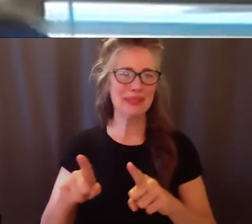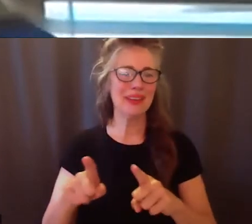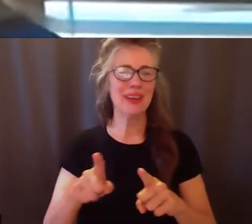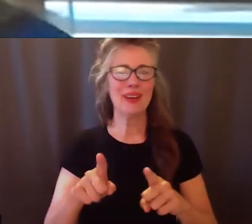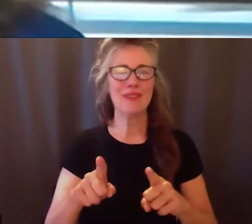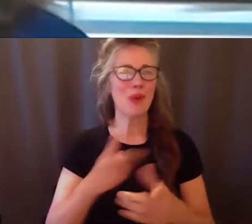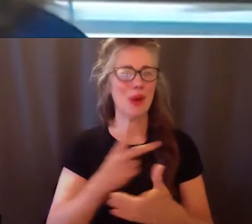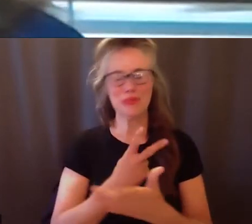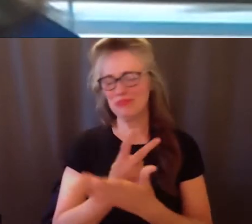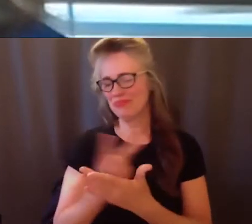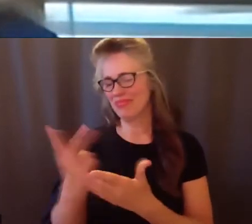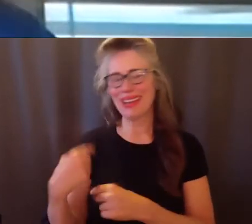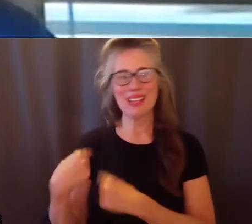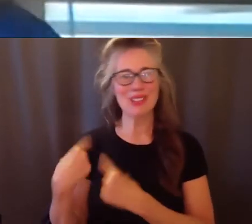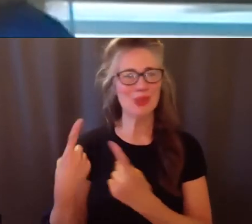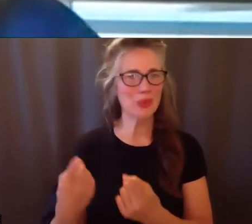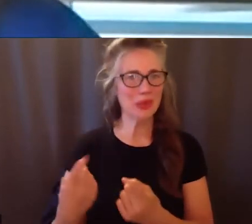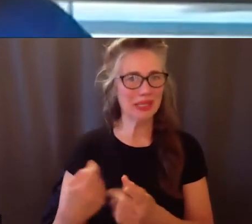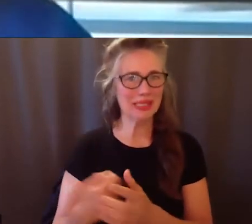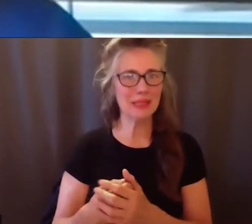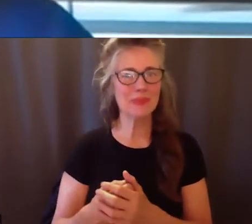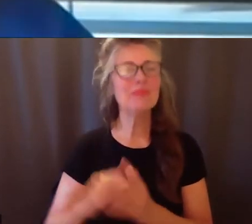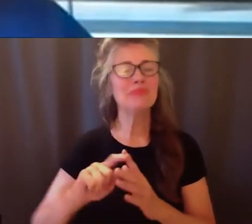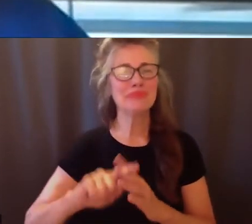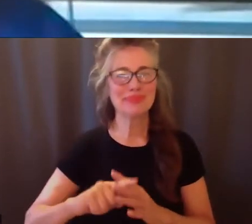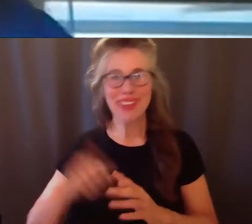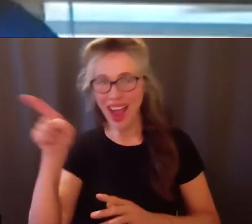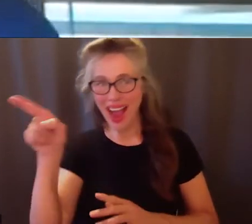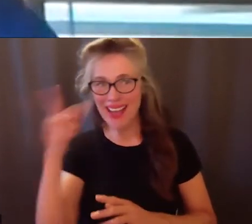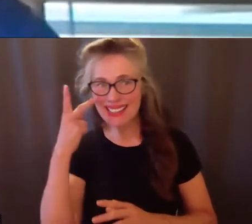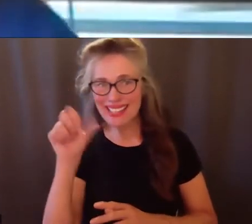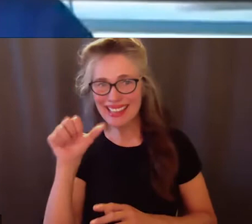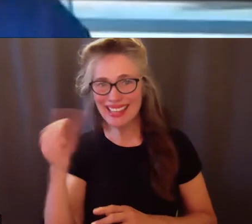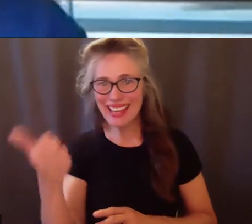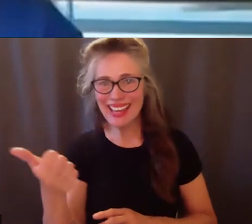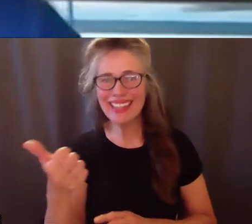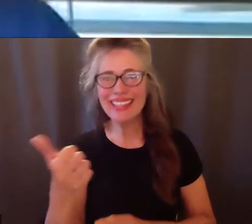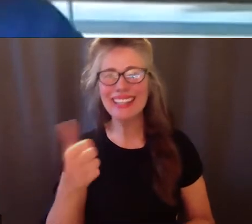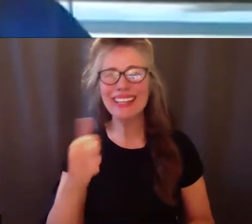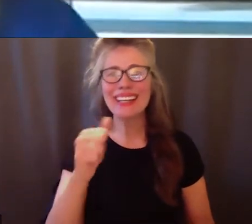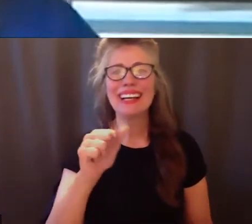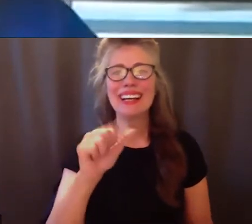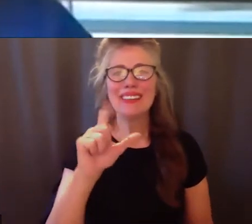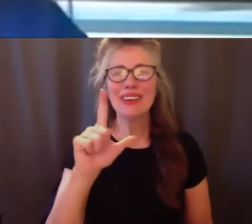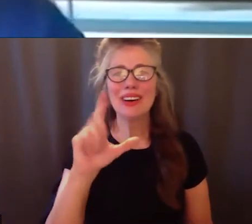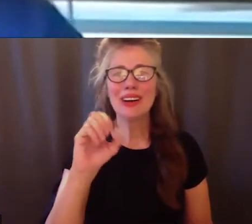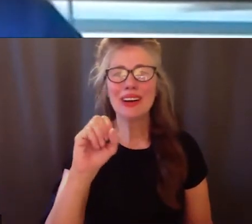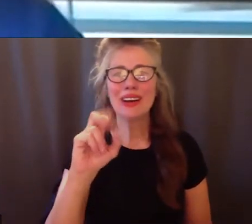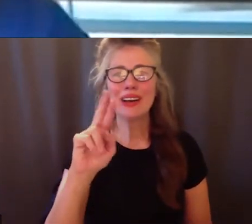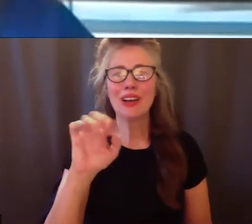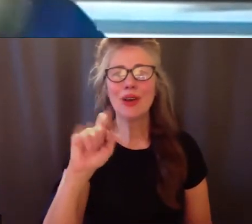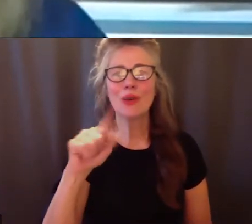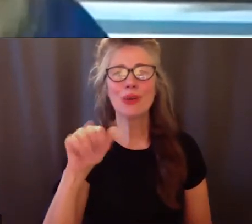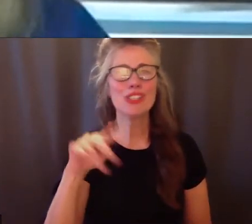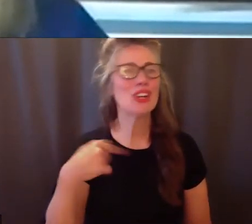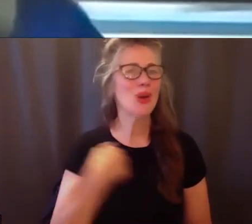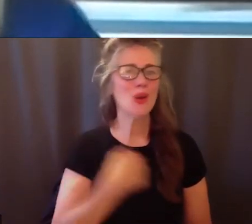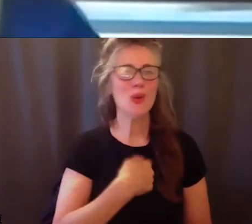of weeks. So I'm going to start our There's Sierra with hers as well. We are buddies and teammates through and